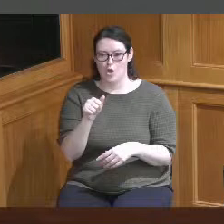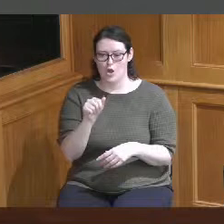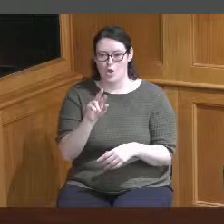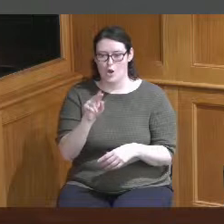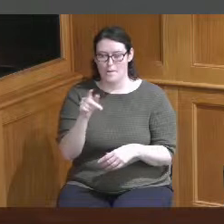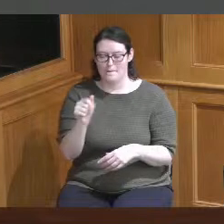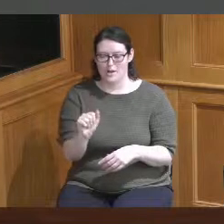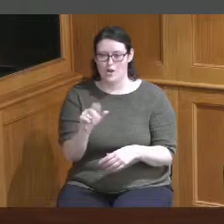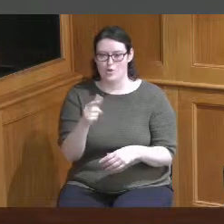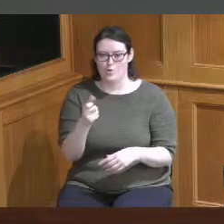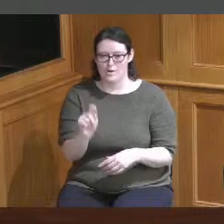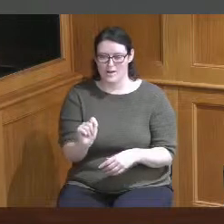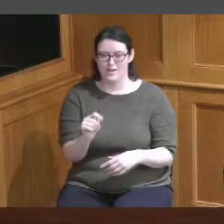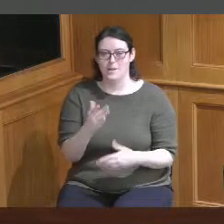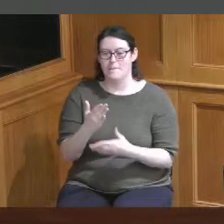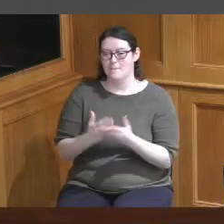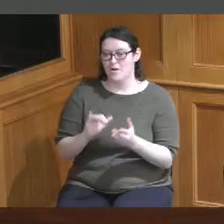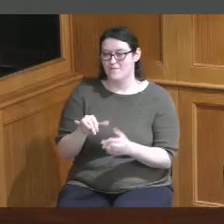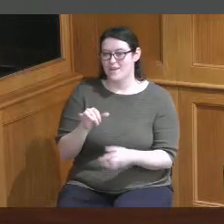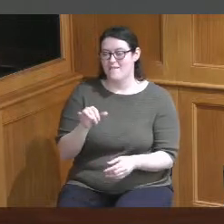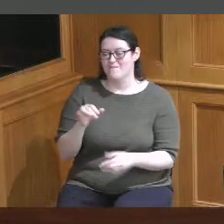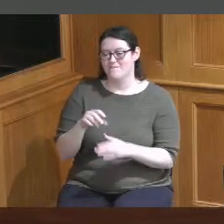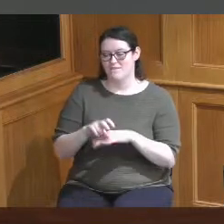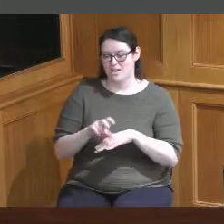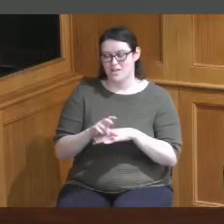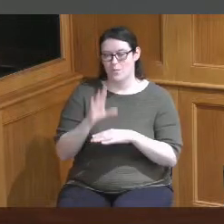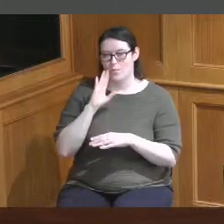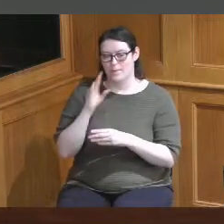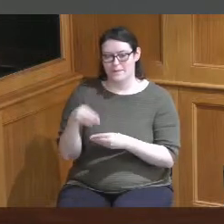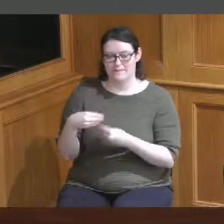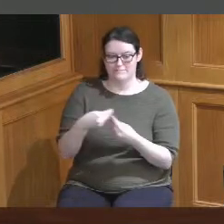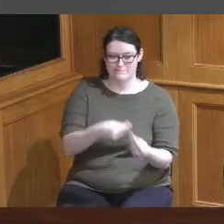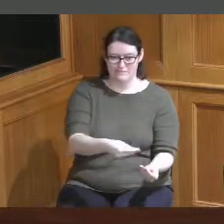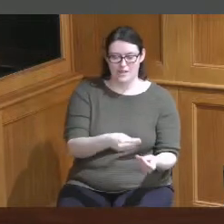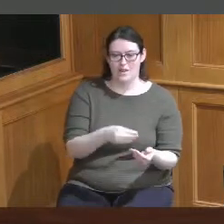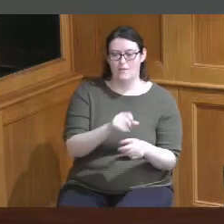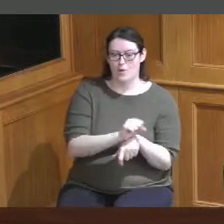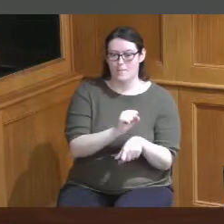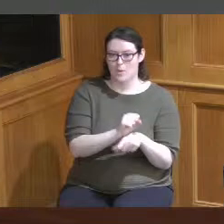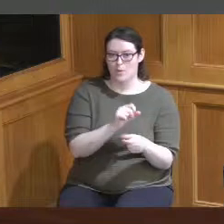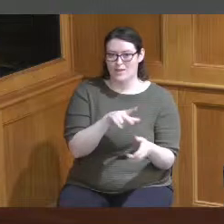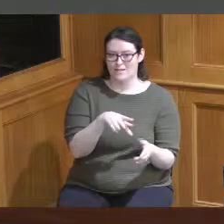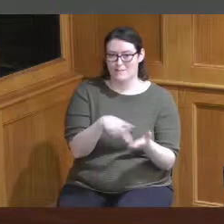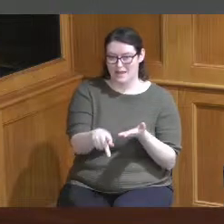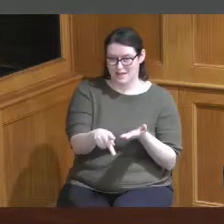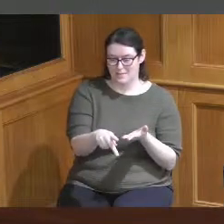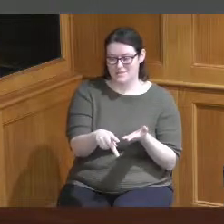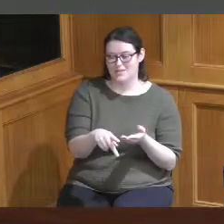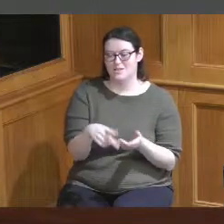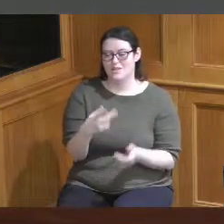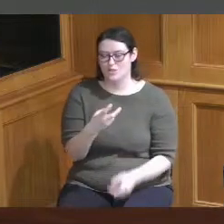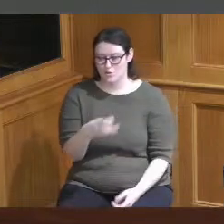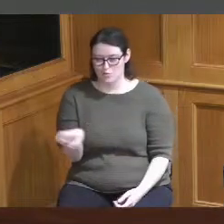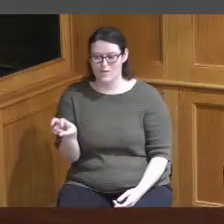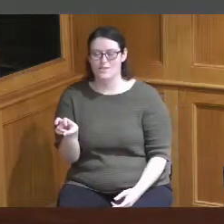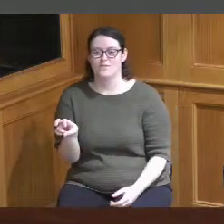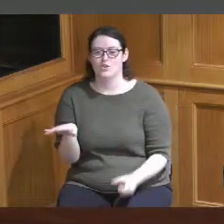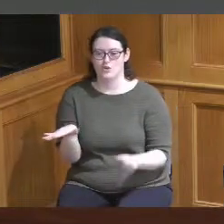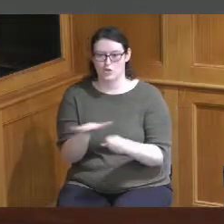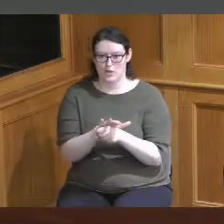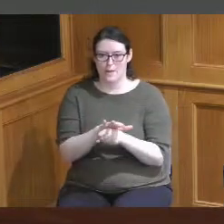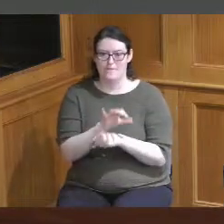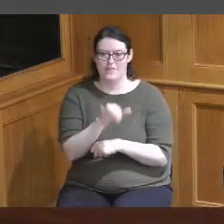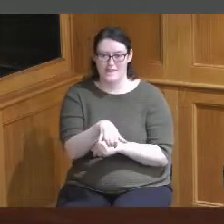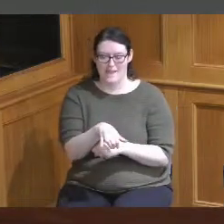have a portion of the ARPA funding that goes to employee compensation. This is a transfer to cover employee